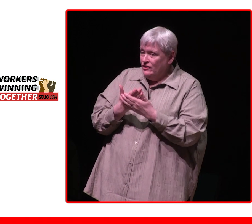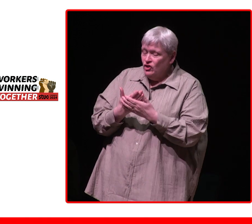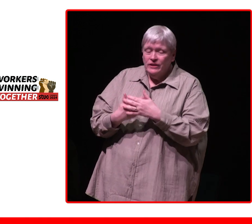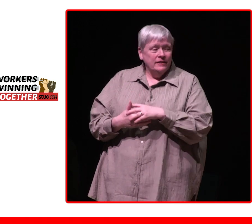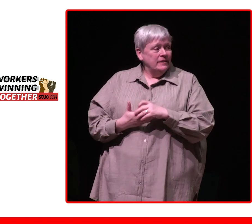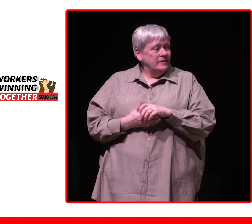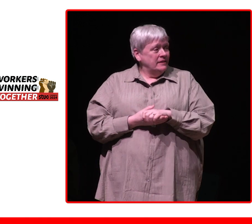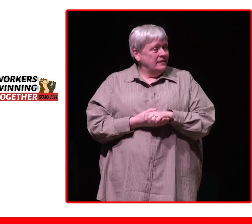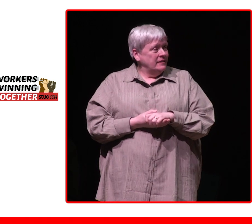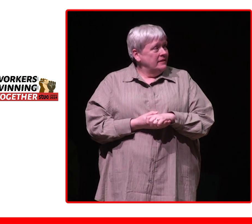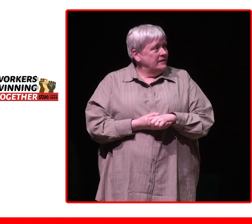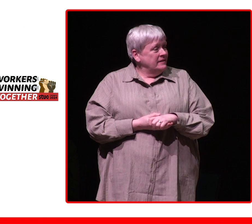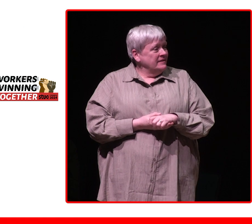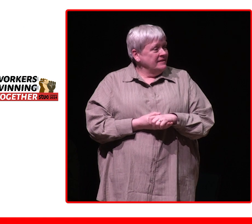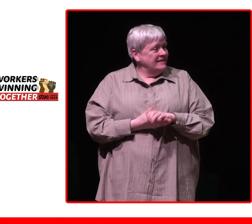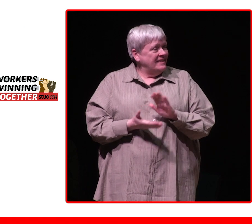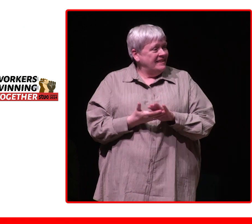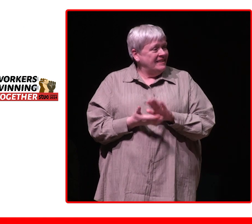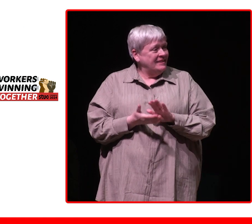We have...